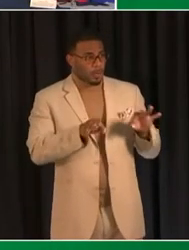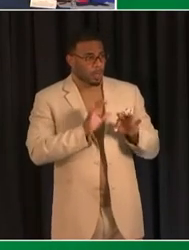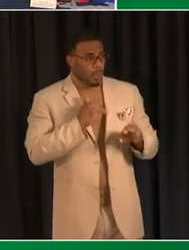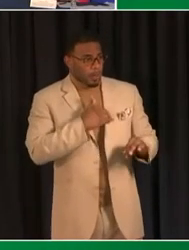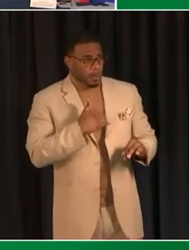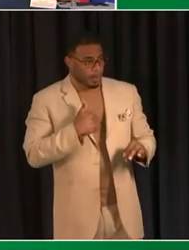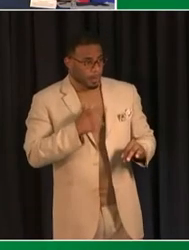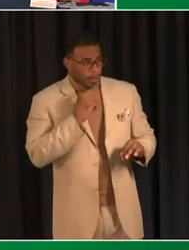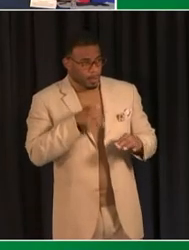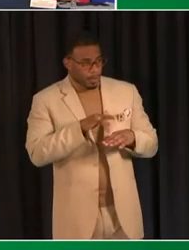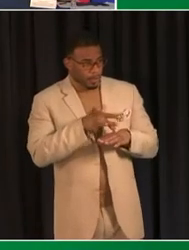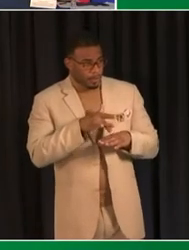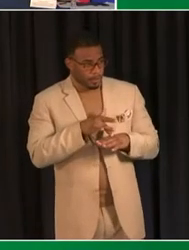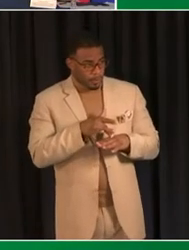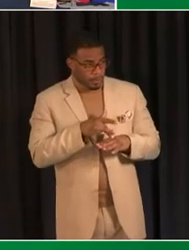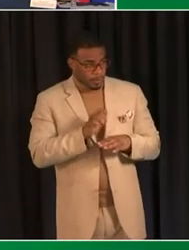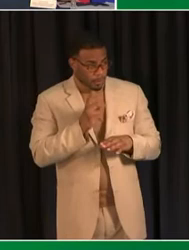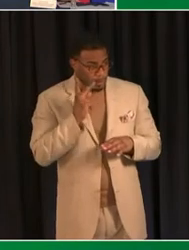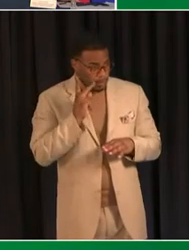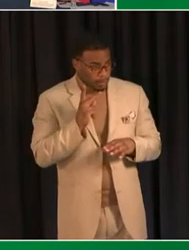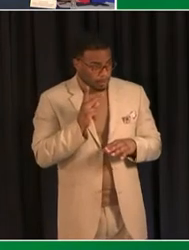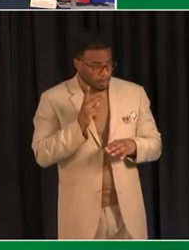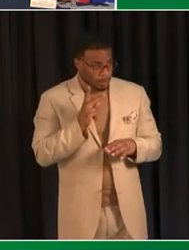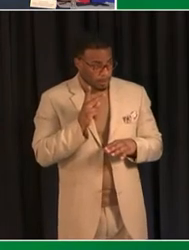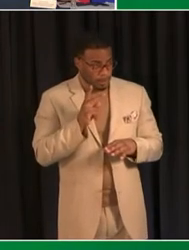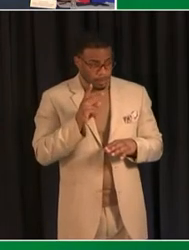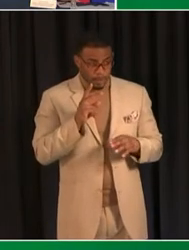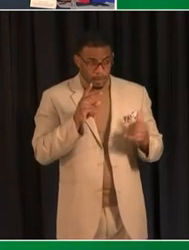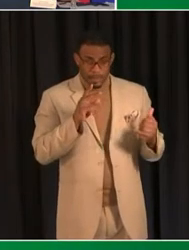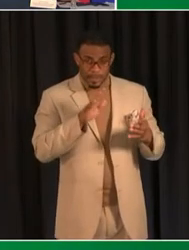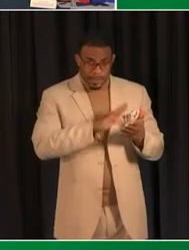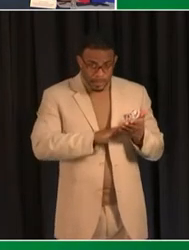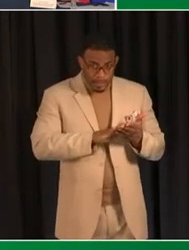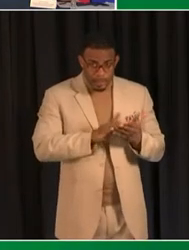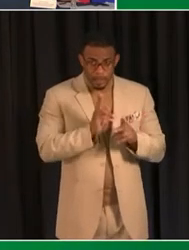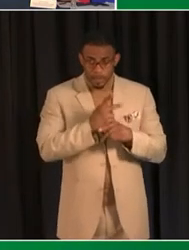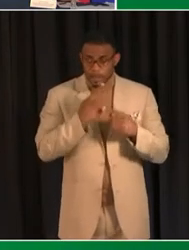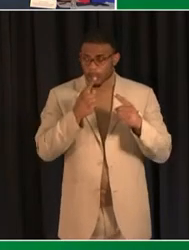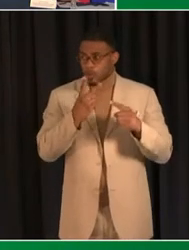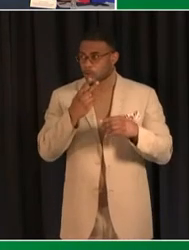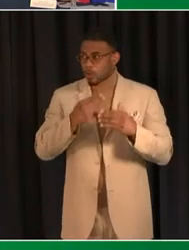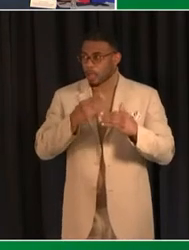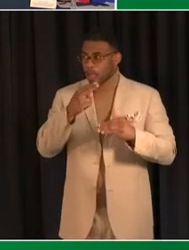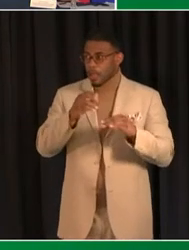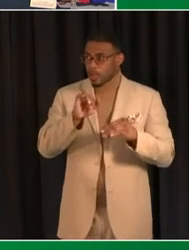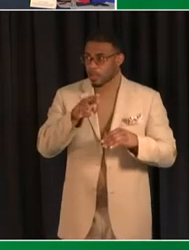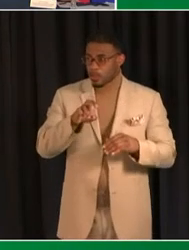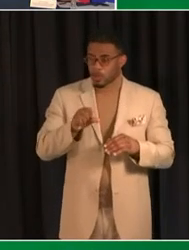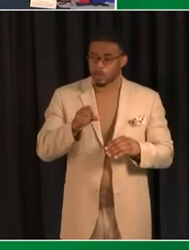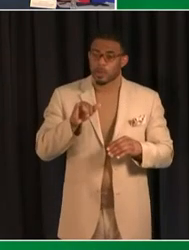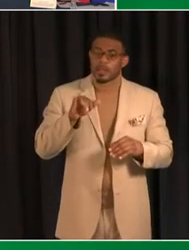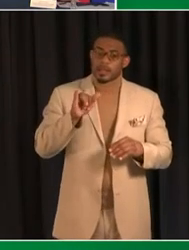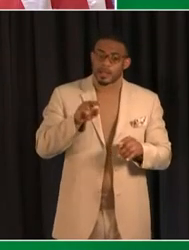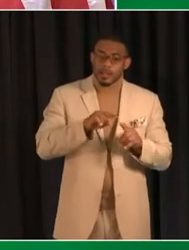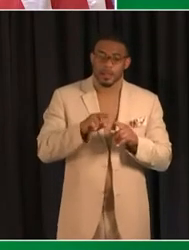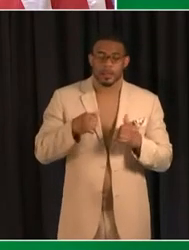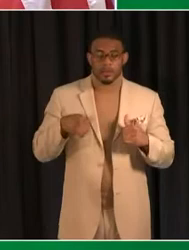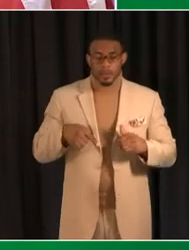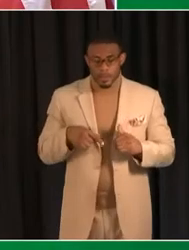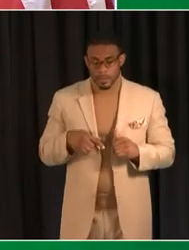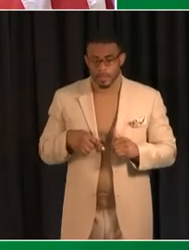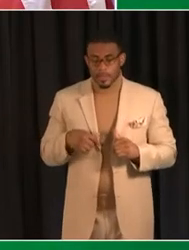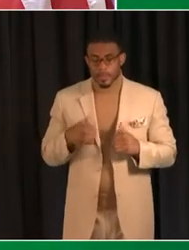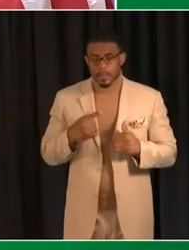what's important to our members who are in the space, we're seeing cleanliness and productivity be the two highest scores. To that end,